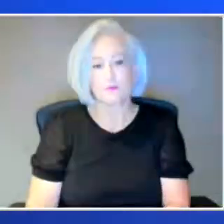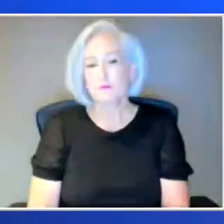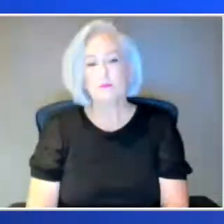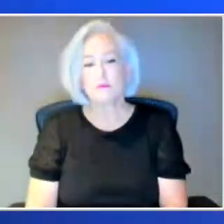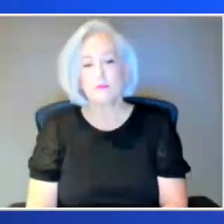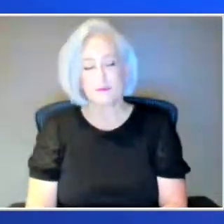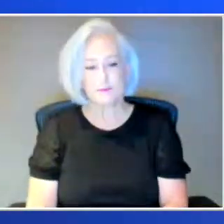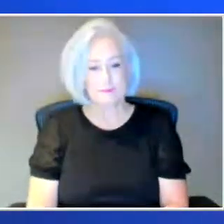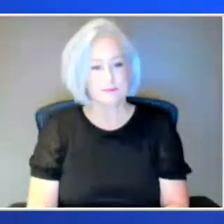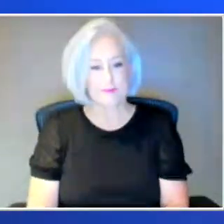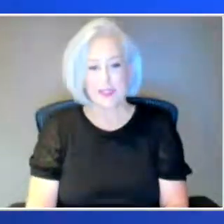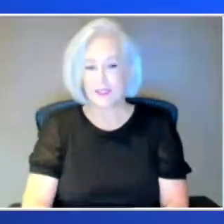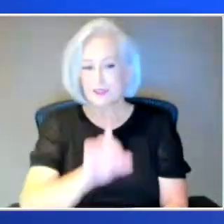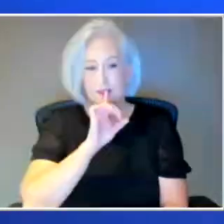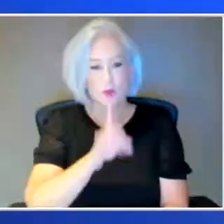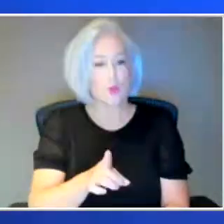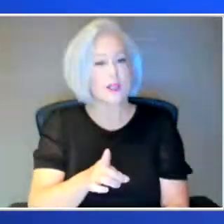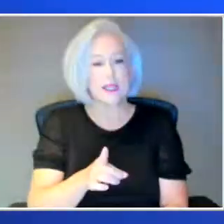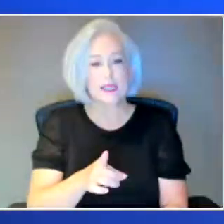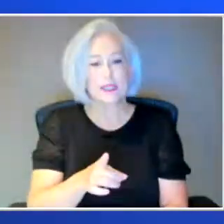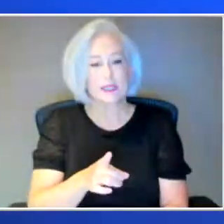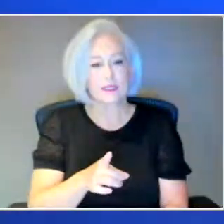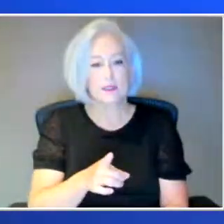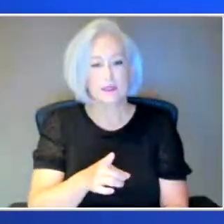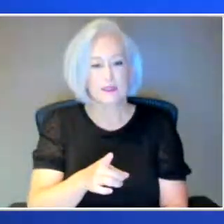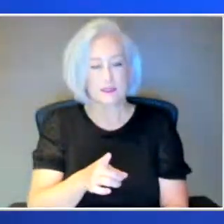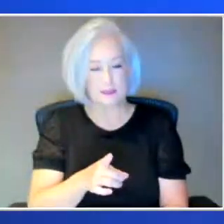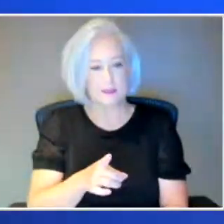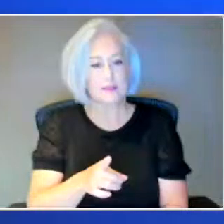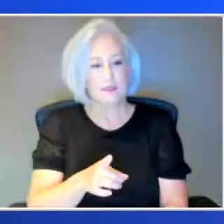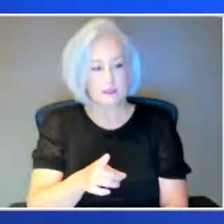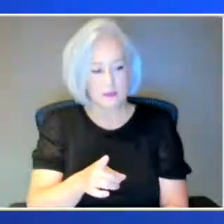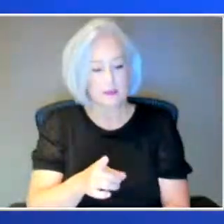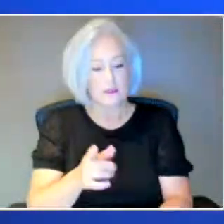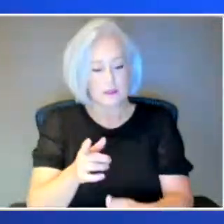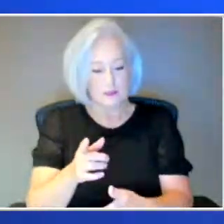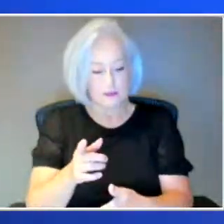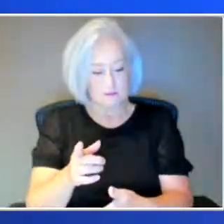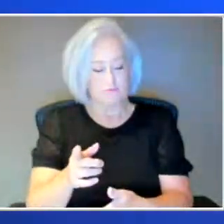Just basically just giving me a lot of